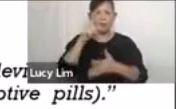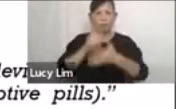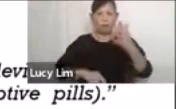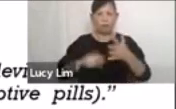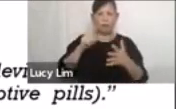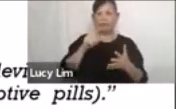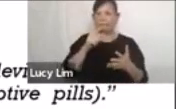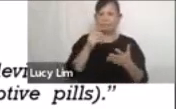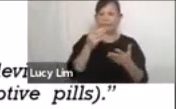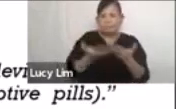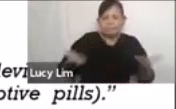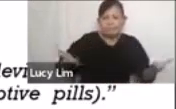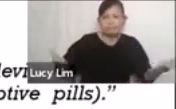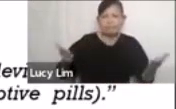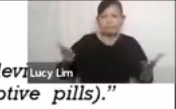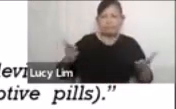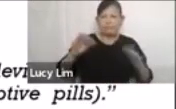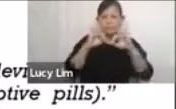being used